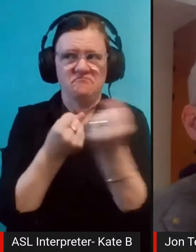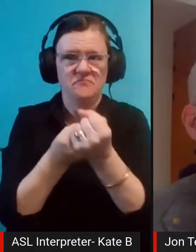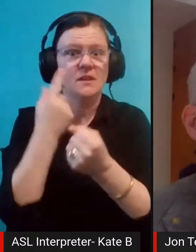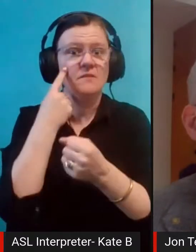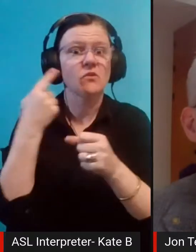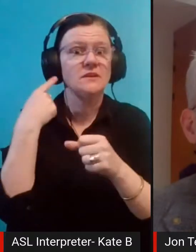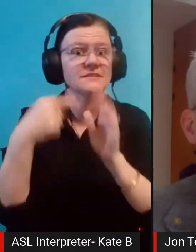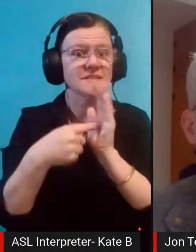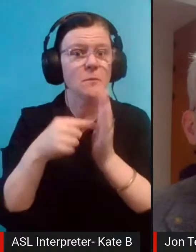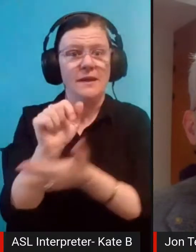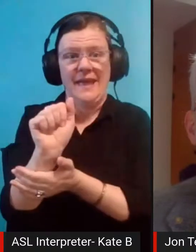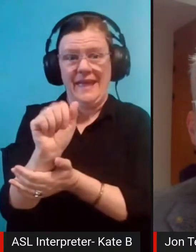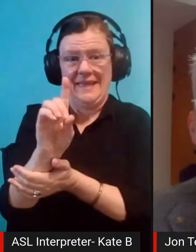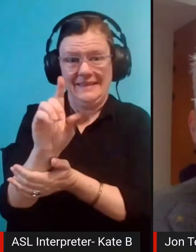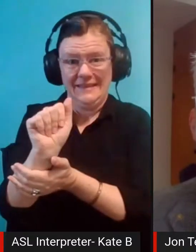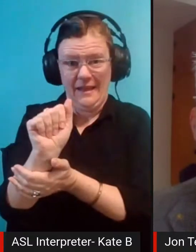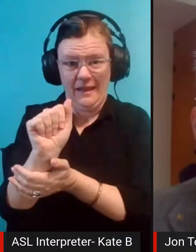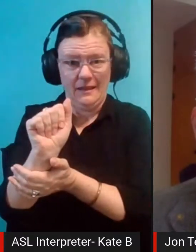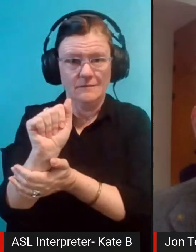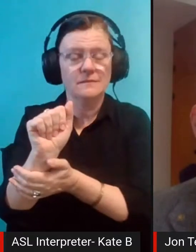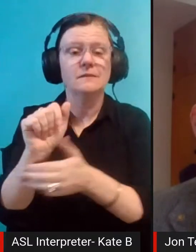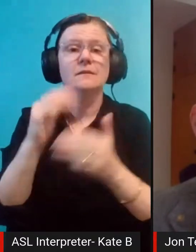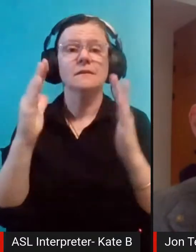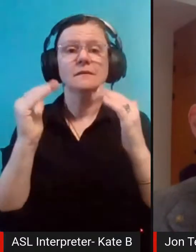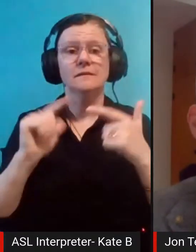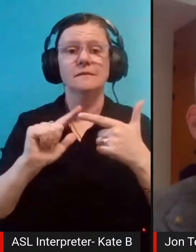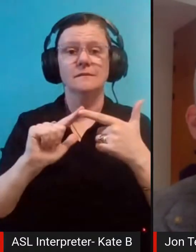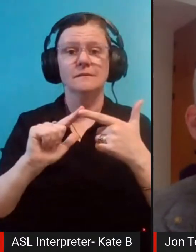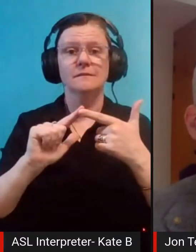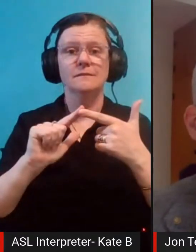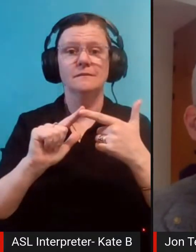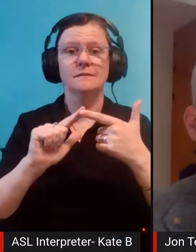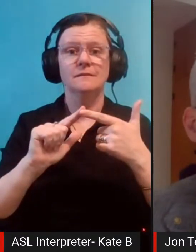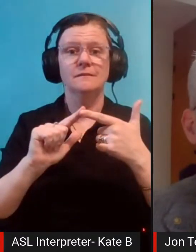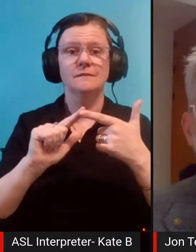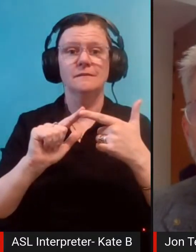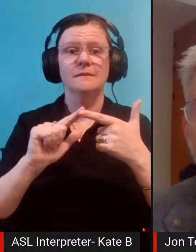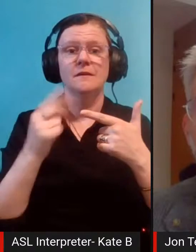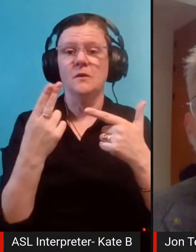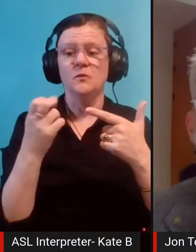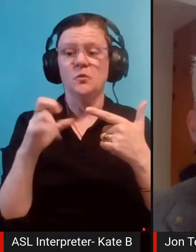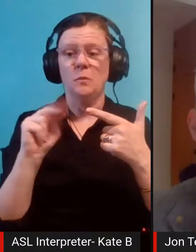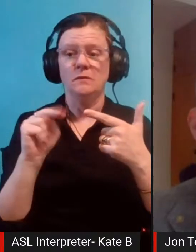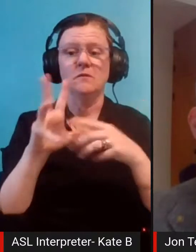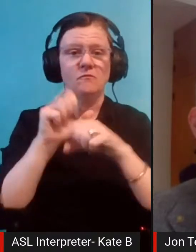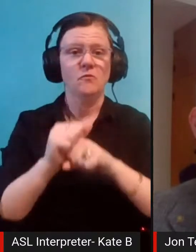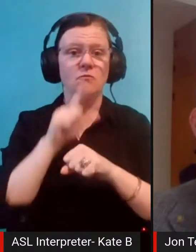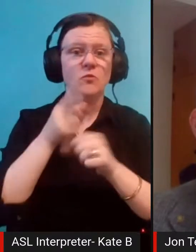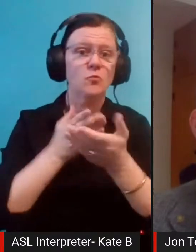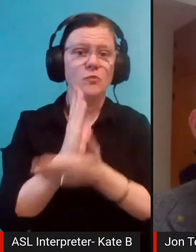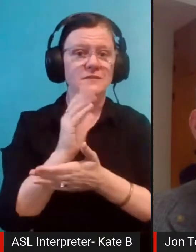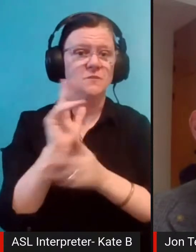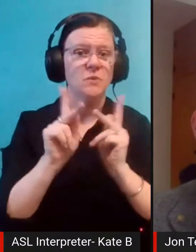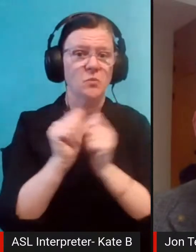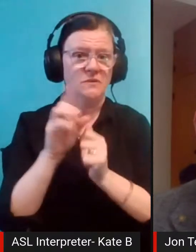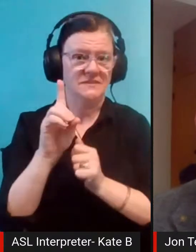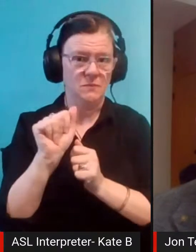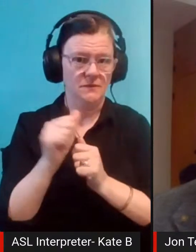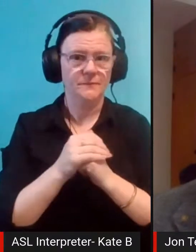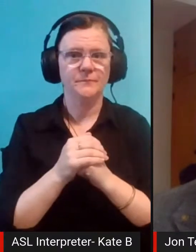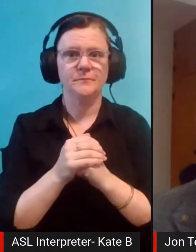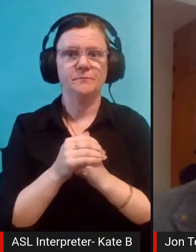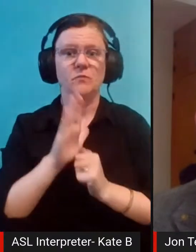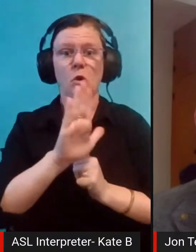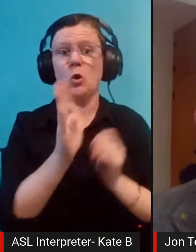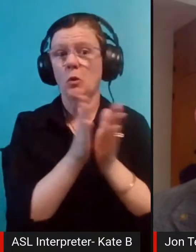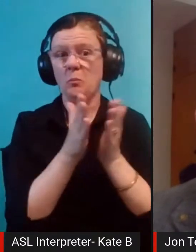Americans with Disabilities Act and the UN Convention on the Rights of Persons with Disabilities. Her